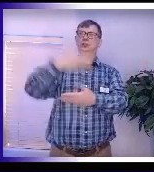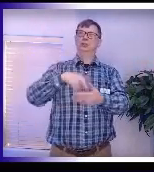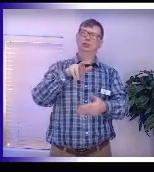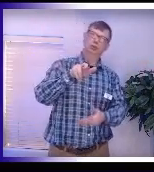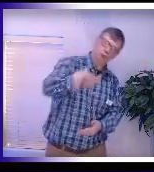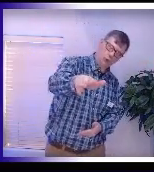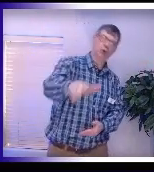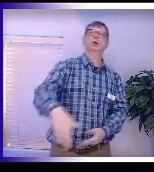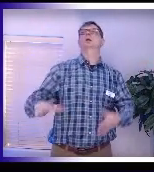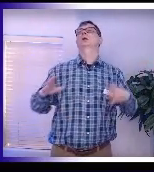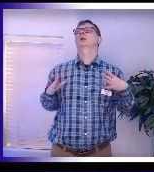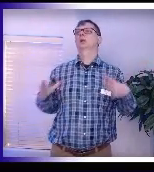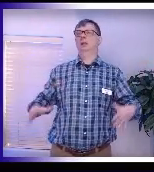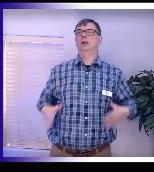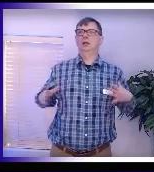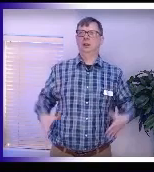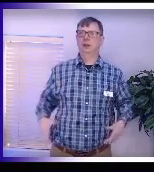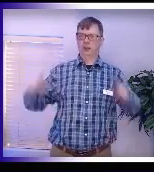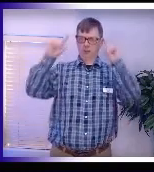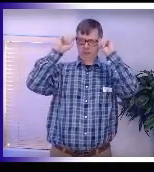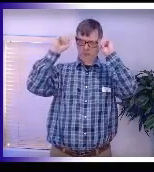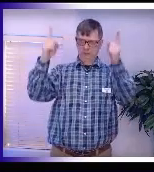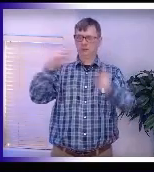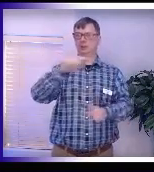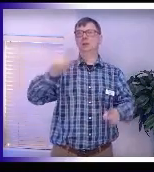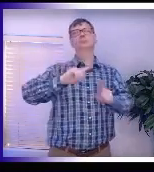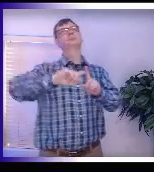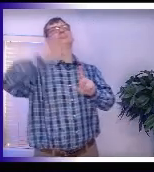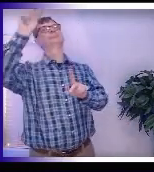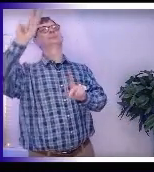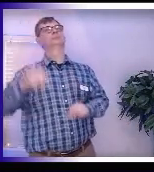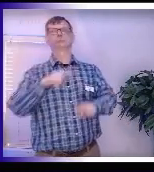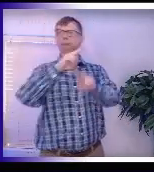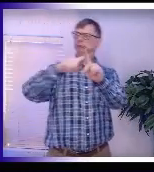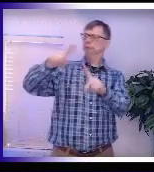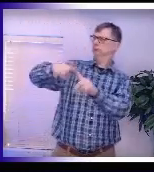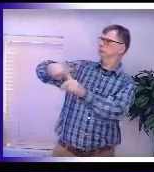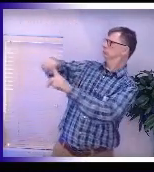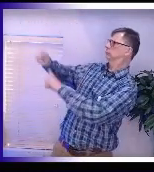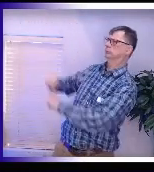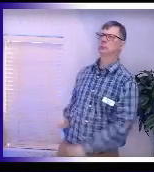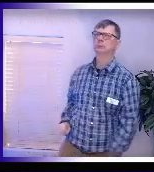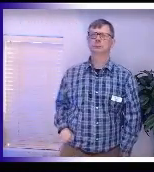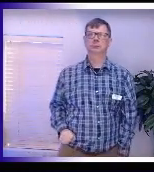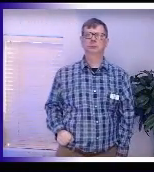it perceived as positive or perceived as negative.